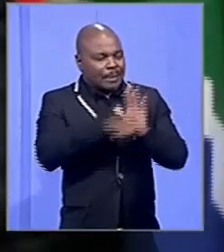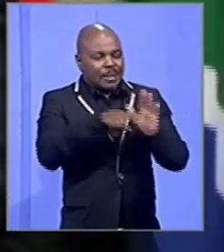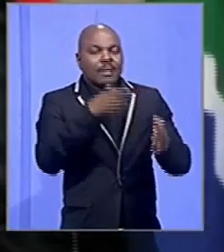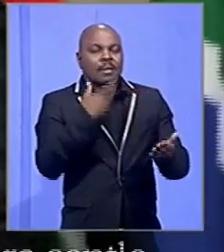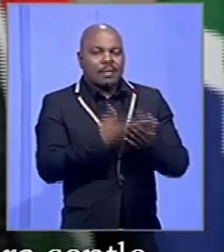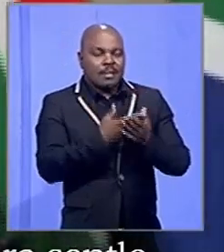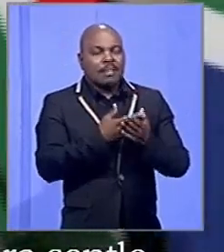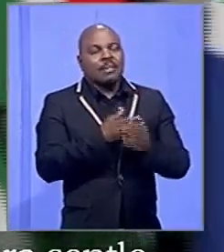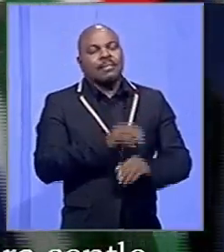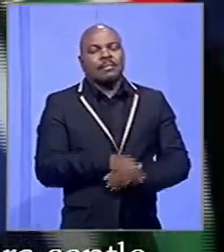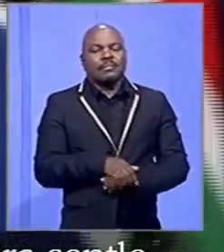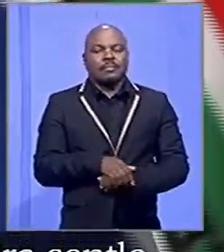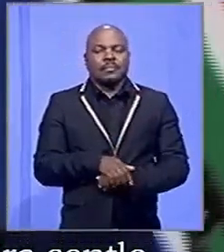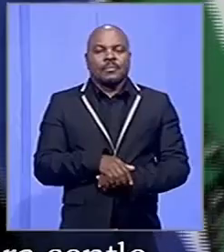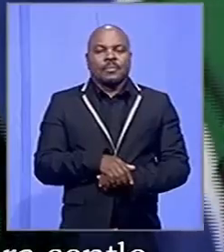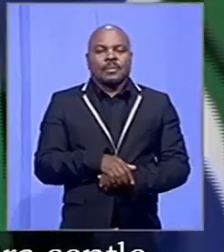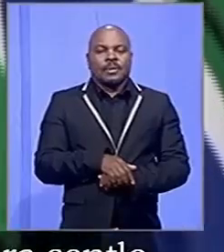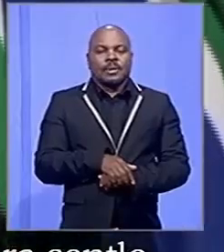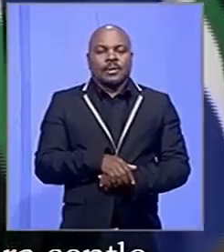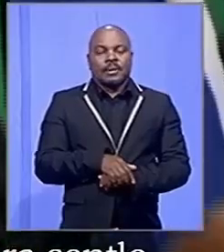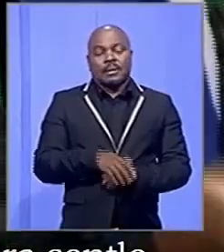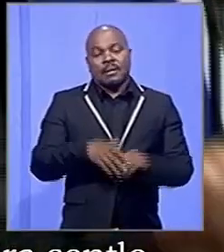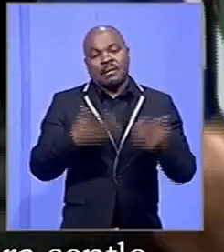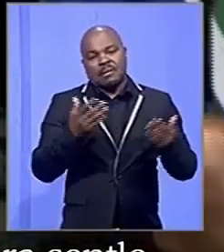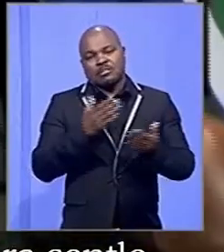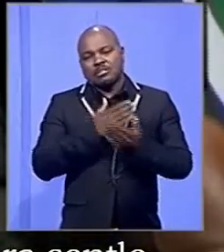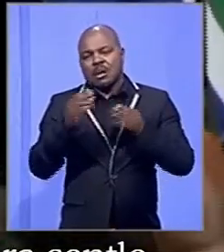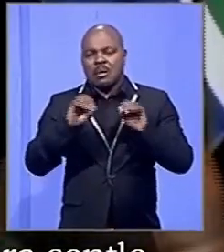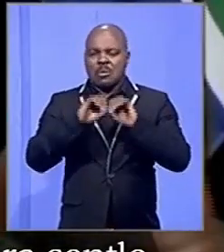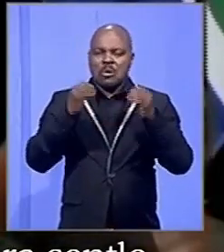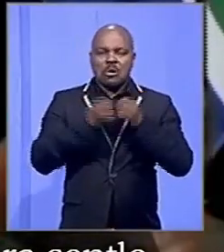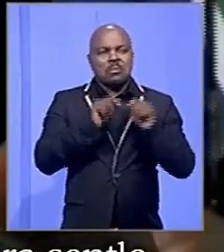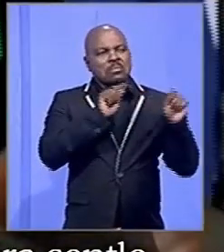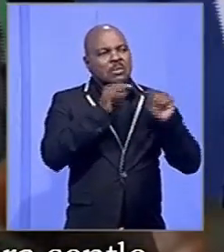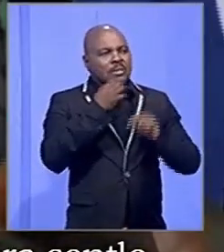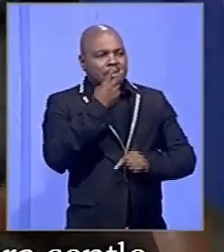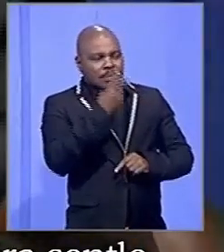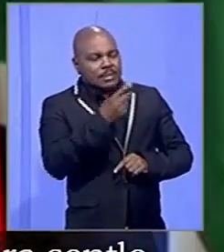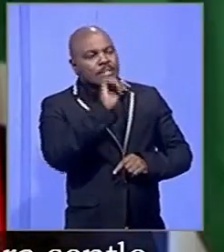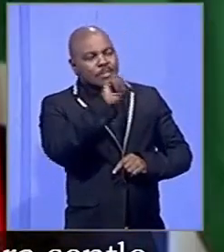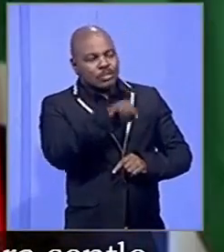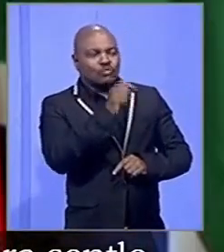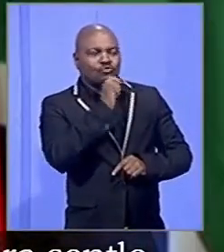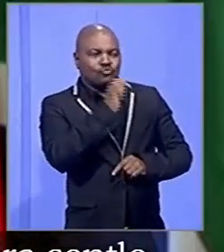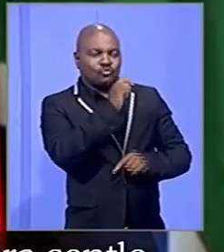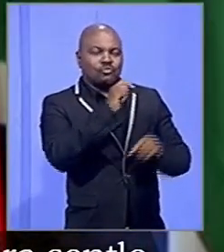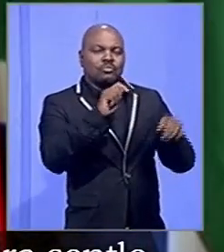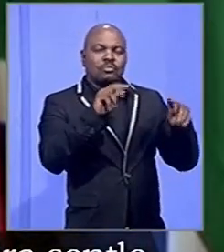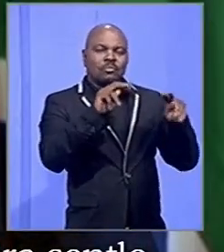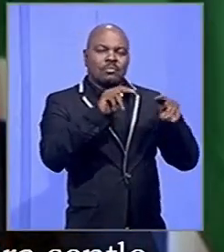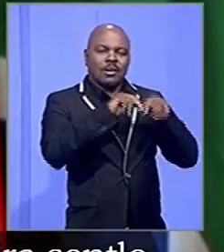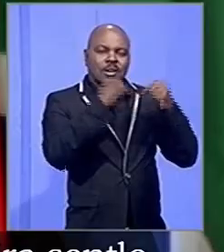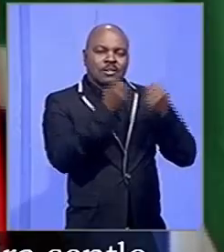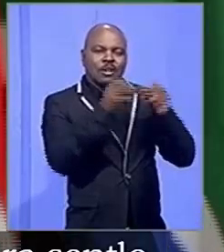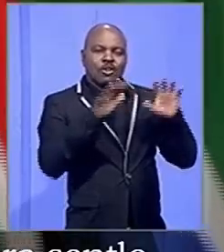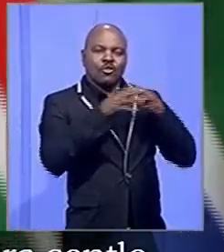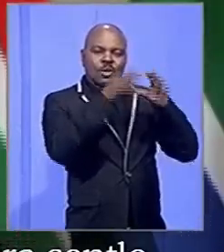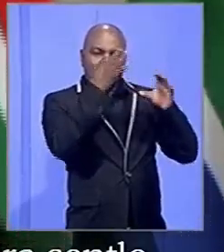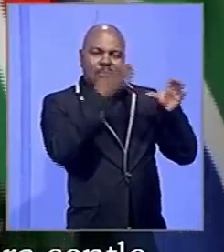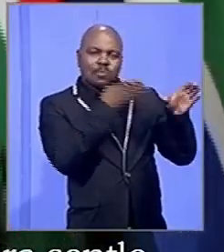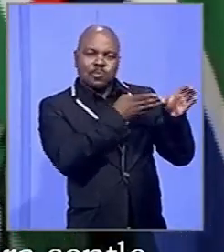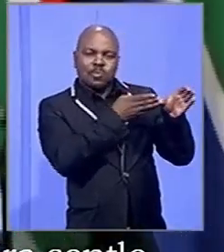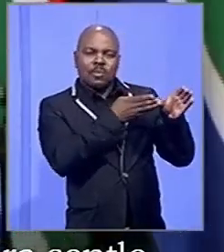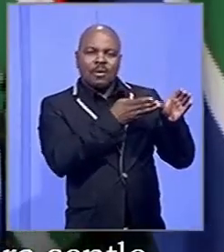later. Jaanong jaaka makoko a setse a bone gore puso tshwaraganelo ke nnete, se se setseng ke gore tsamaiso